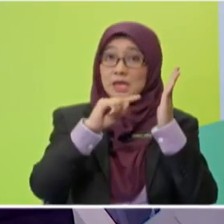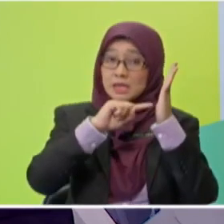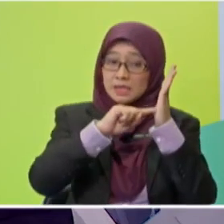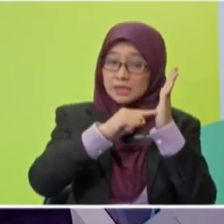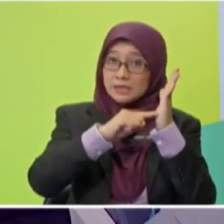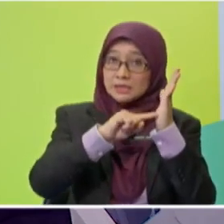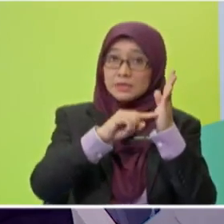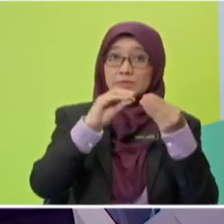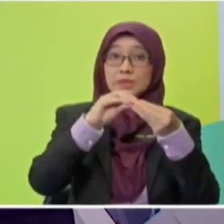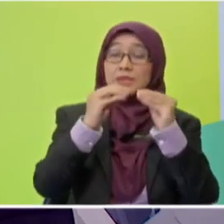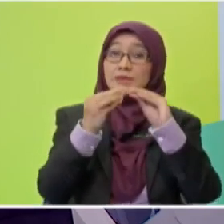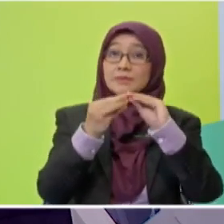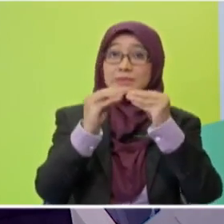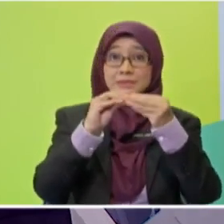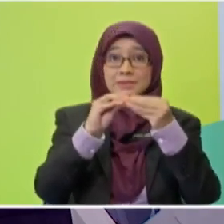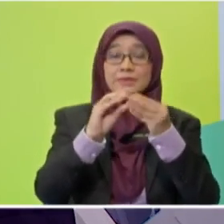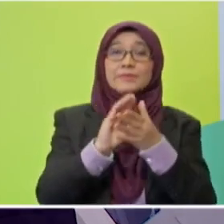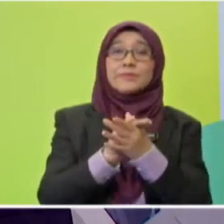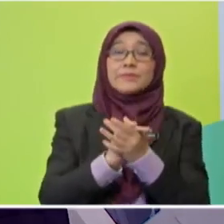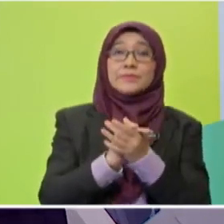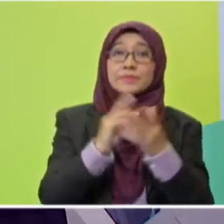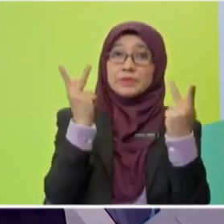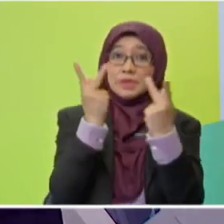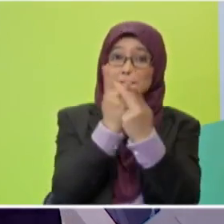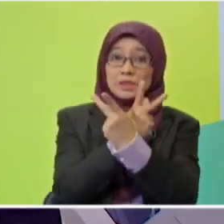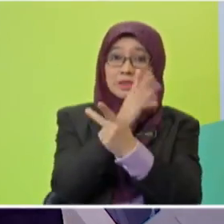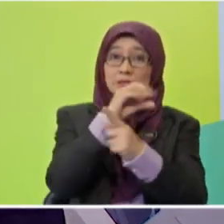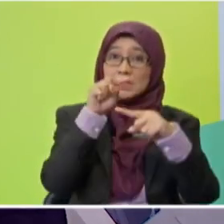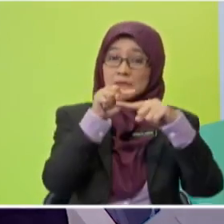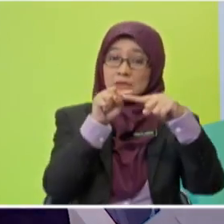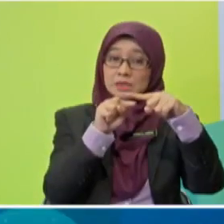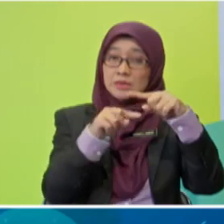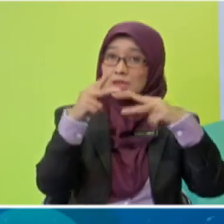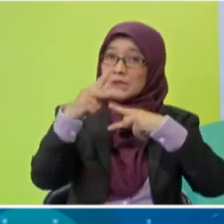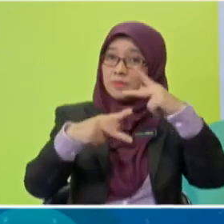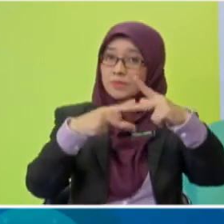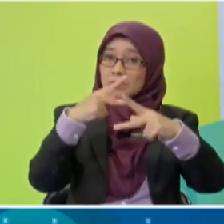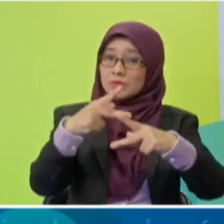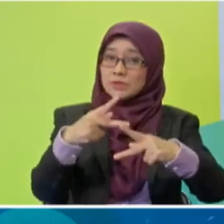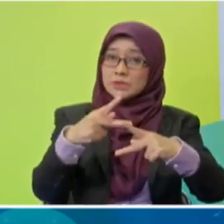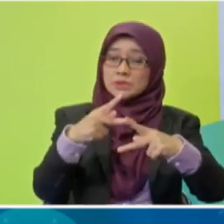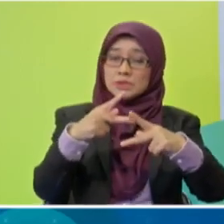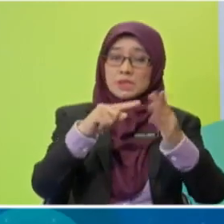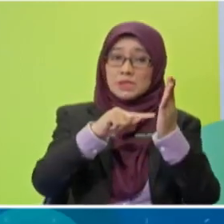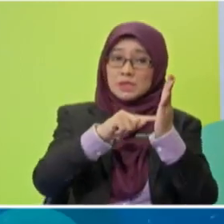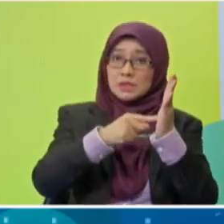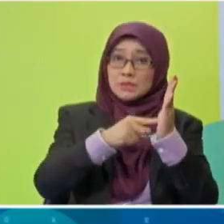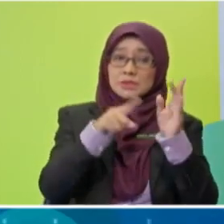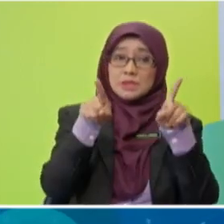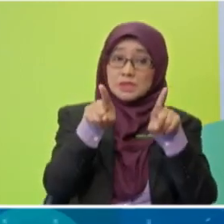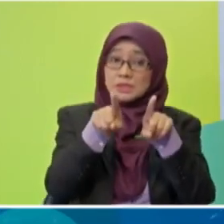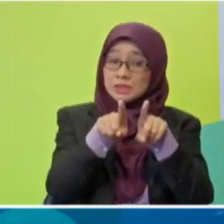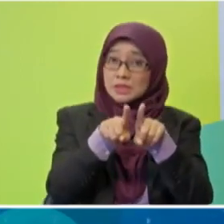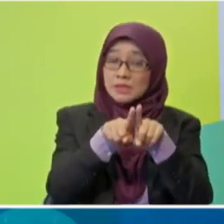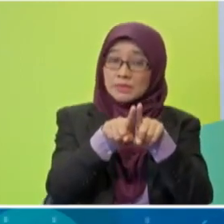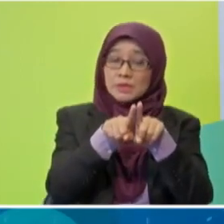Okay. So let's see. The multiplication and division are the process involving decimals are the same as the multiplication